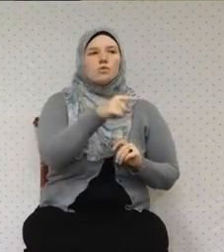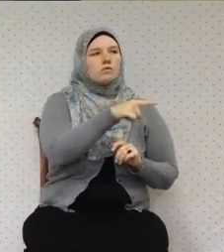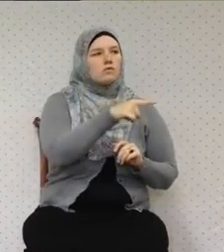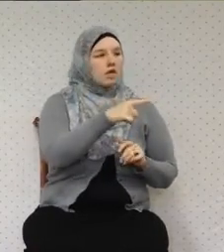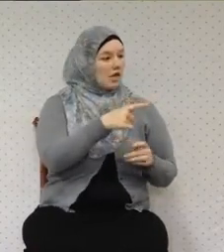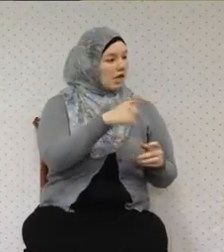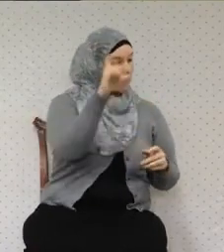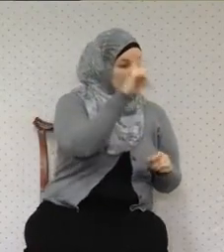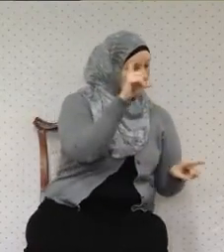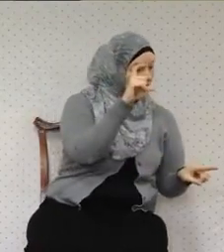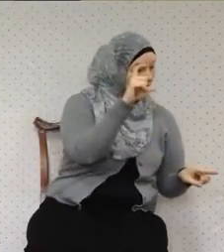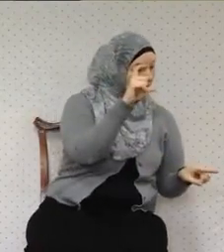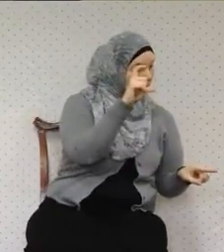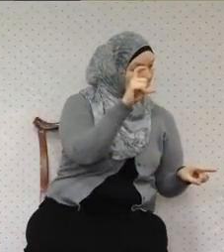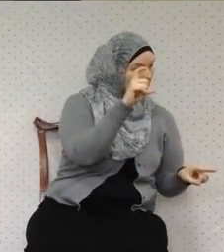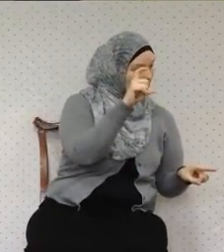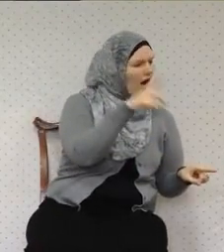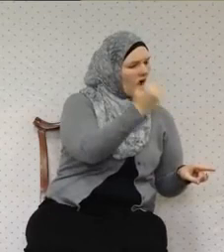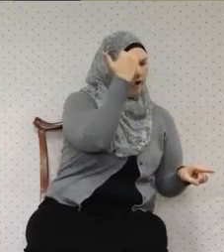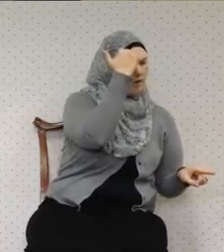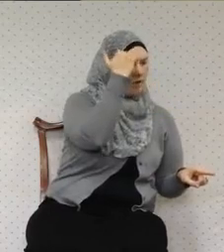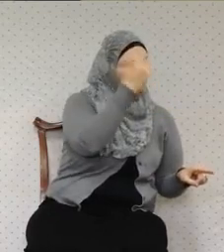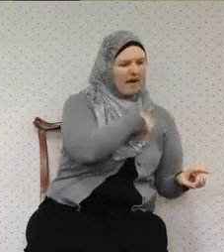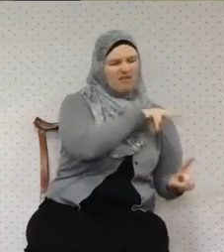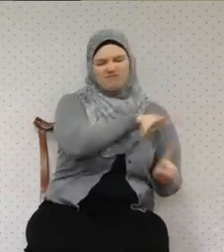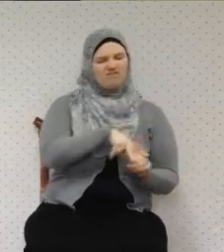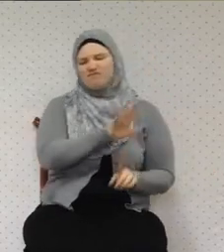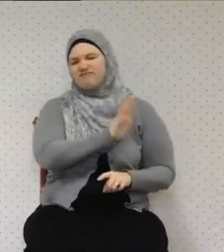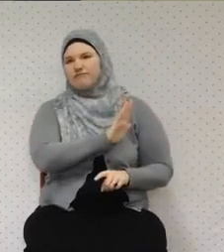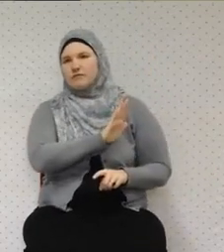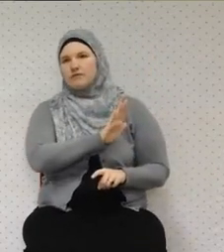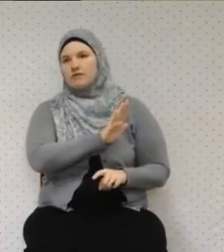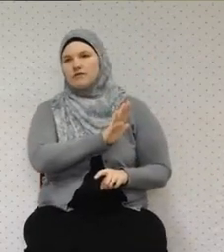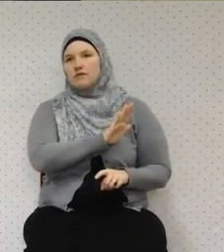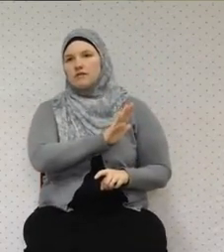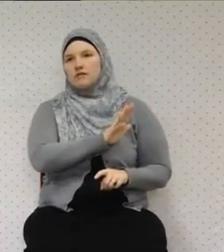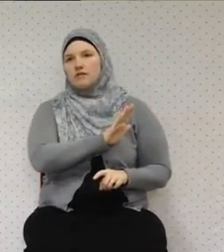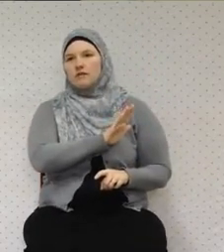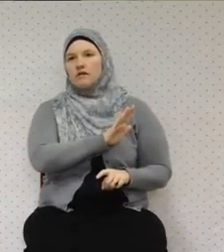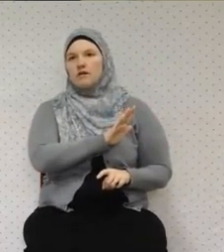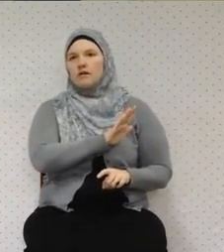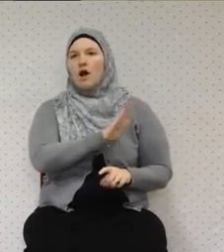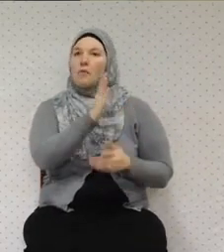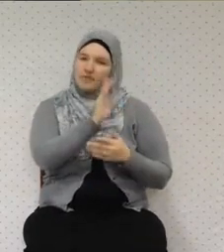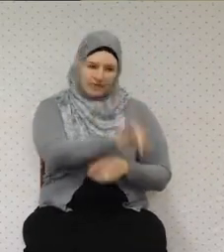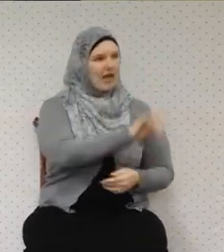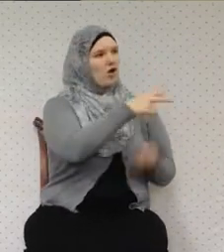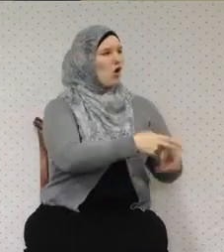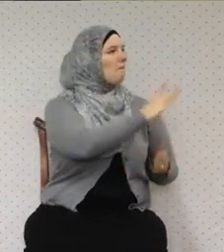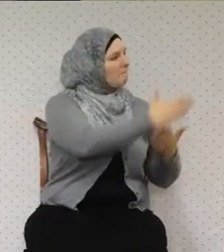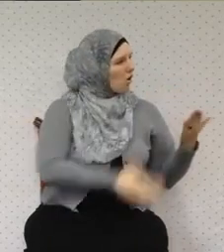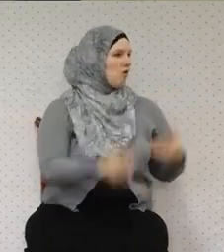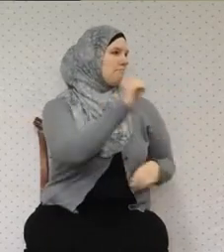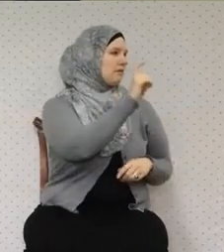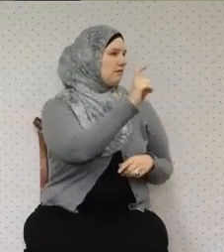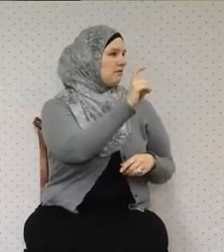anything that you know of Islam without applying. That's a full Muslim. But a partial Muslim is a Muslim who